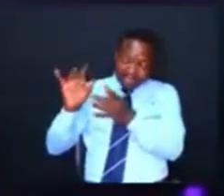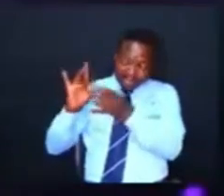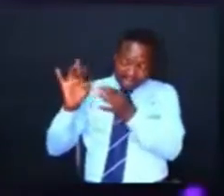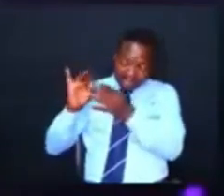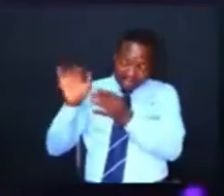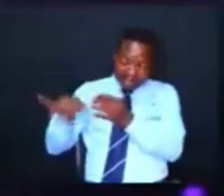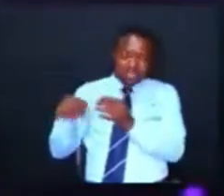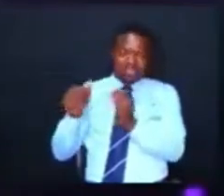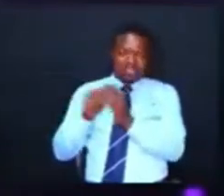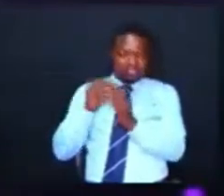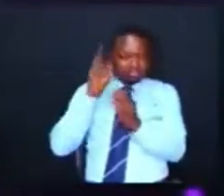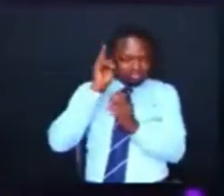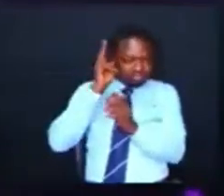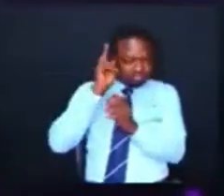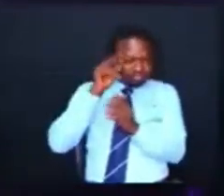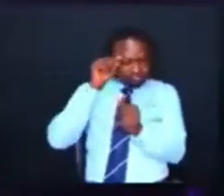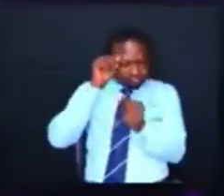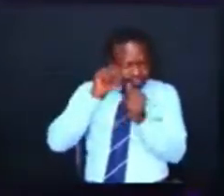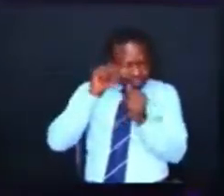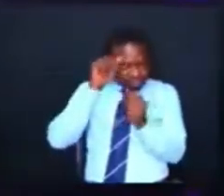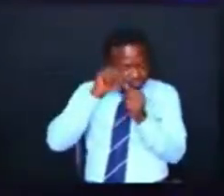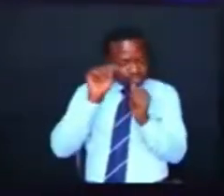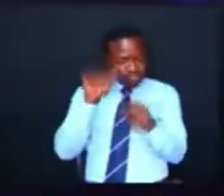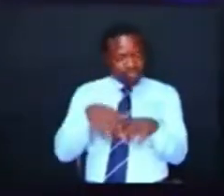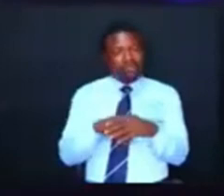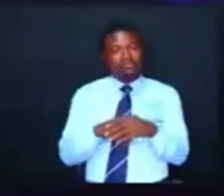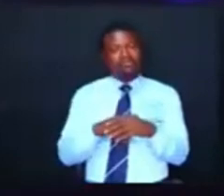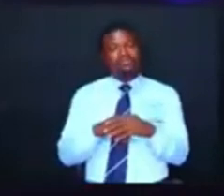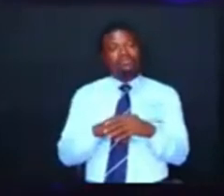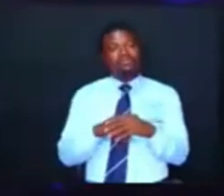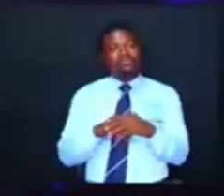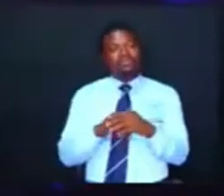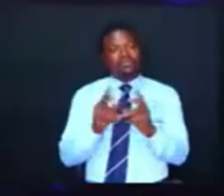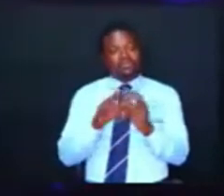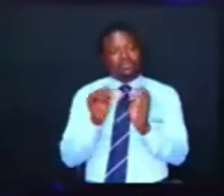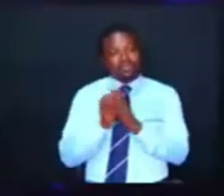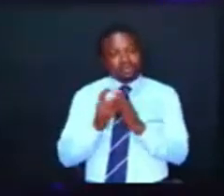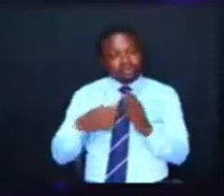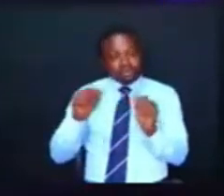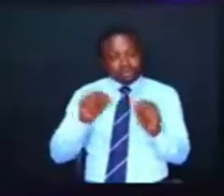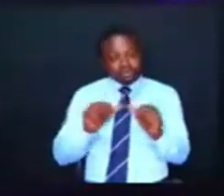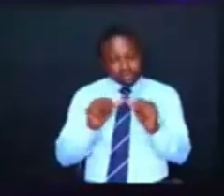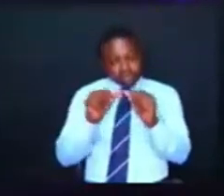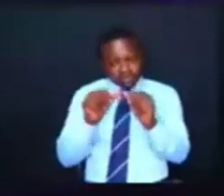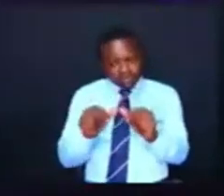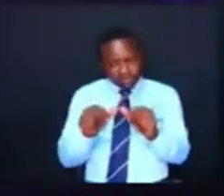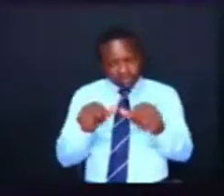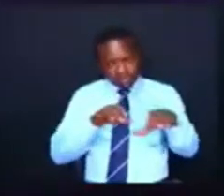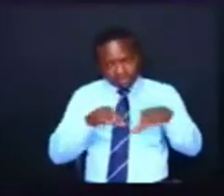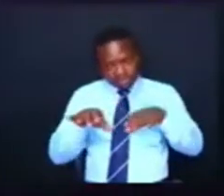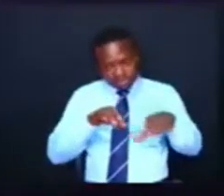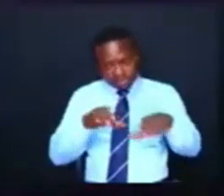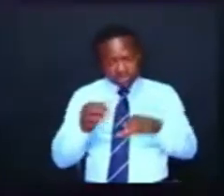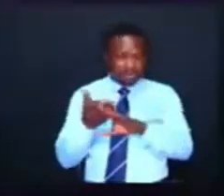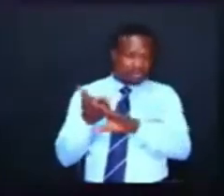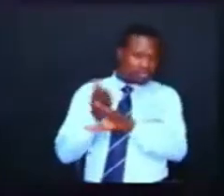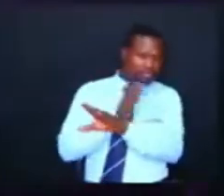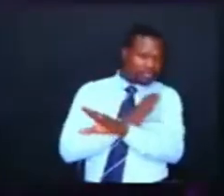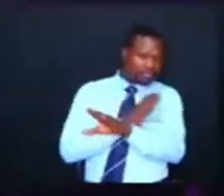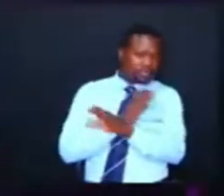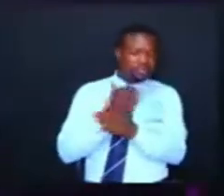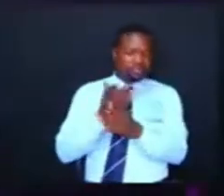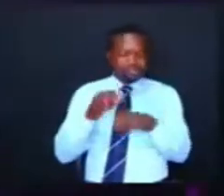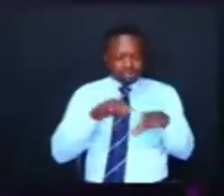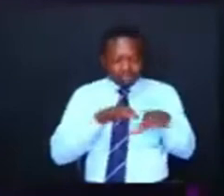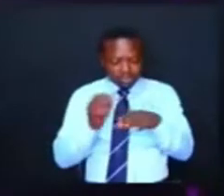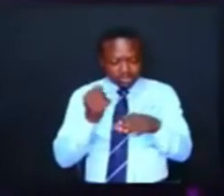way, even though it's still a lesson, so that we'll be able to continue and move away from what we were discussing a couple